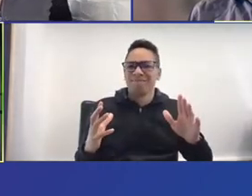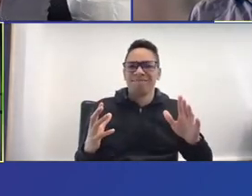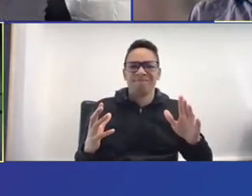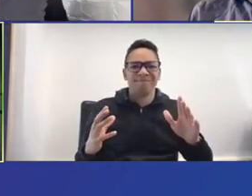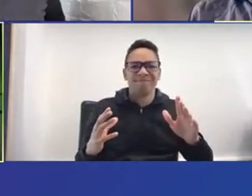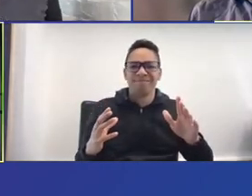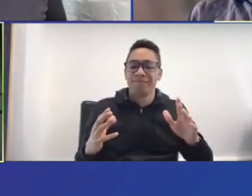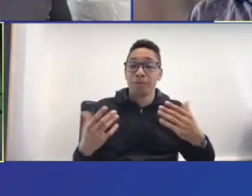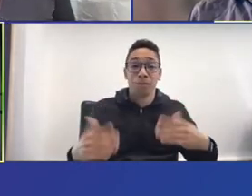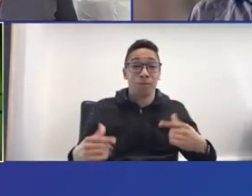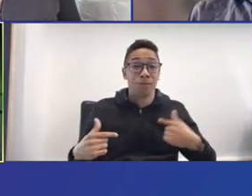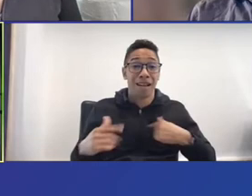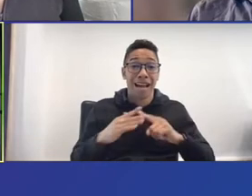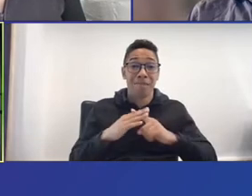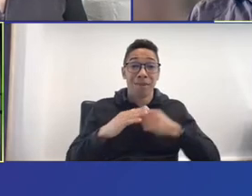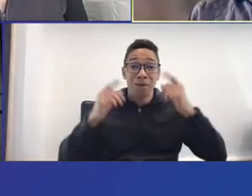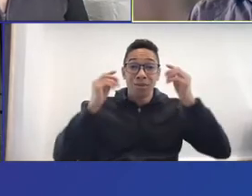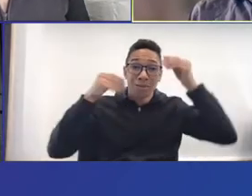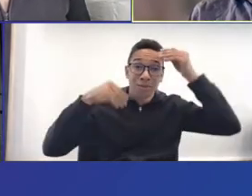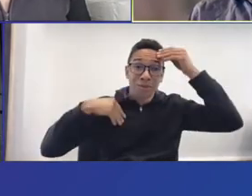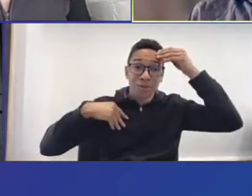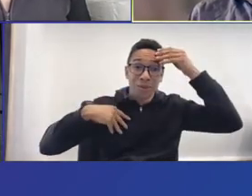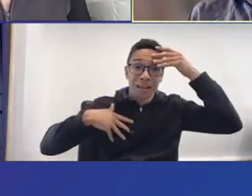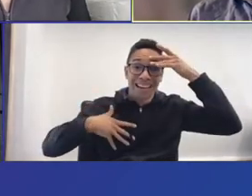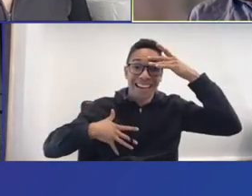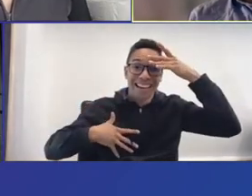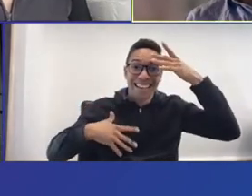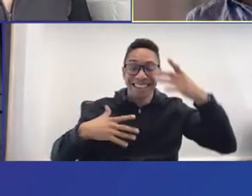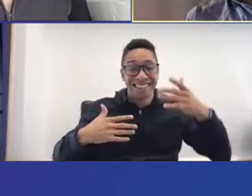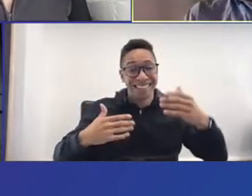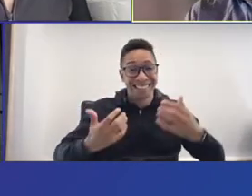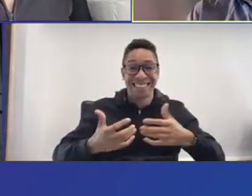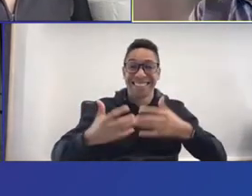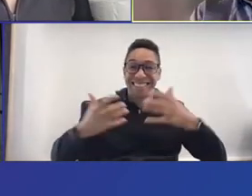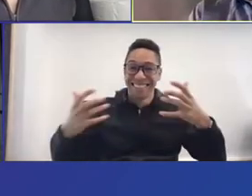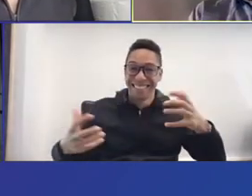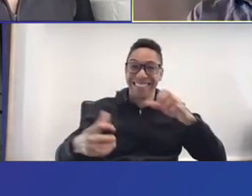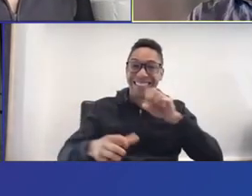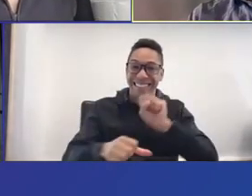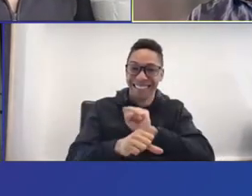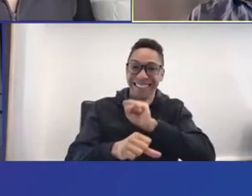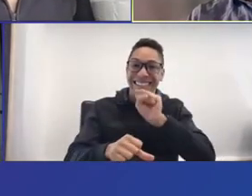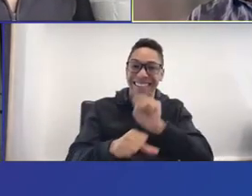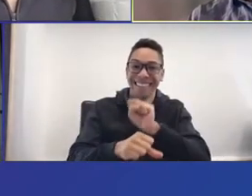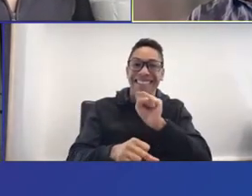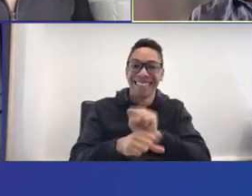I'm sweating, y'all. A lot of work.